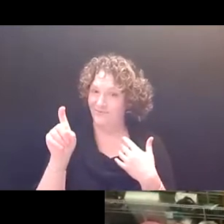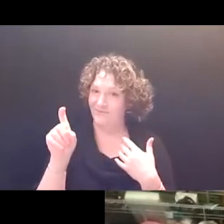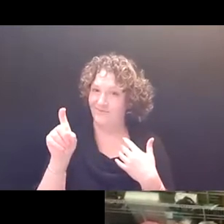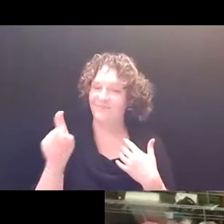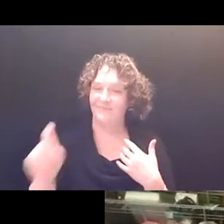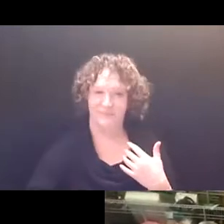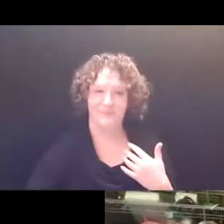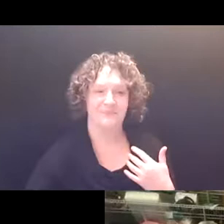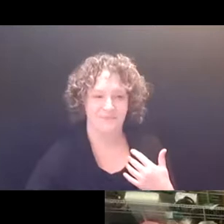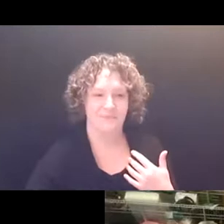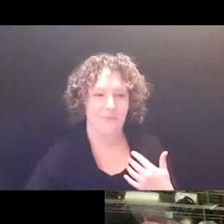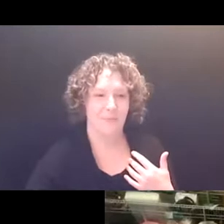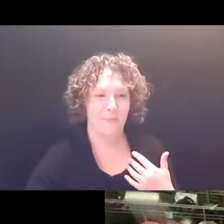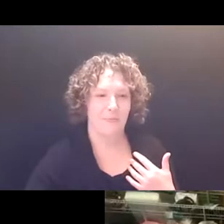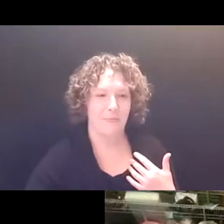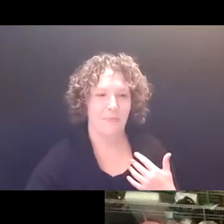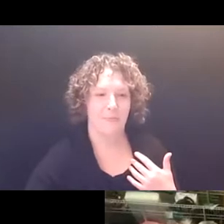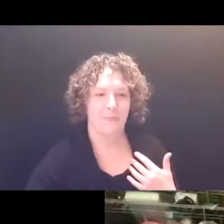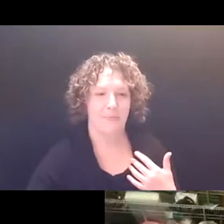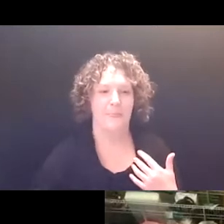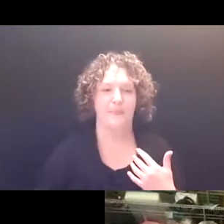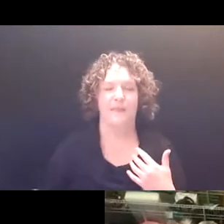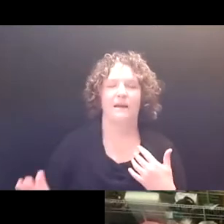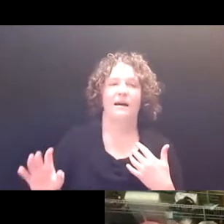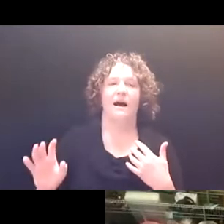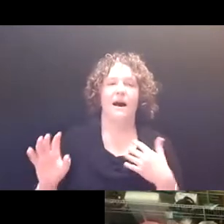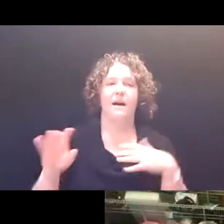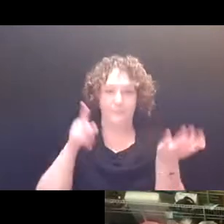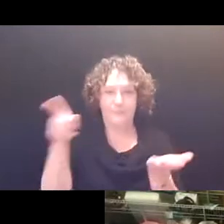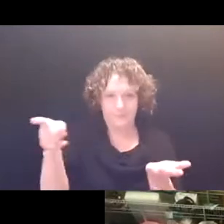right? Yes. Okay.